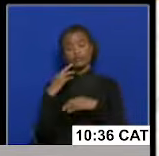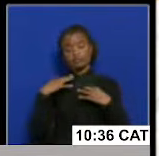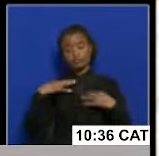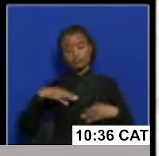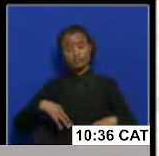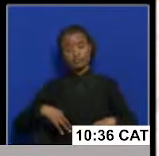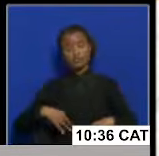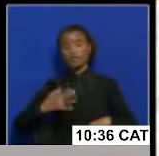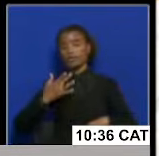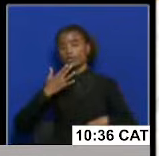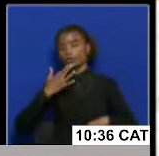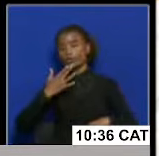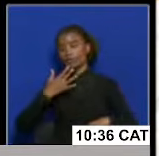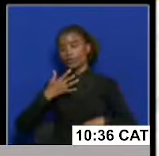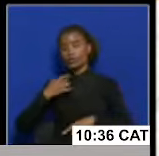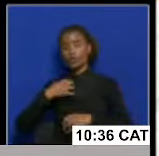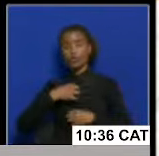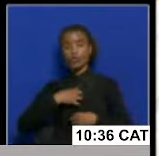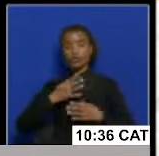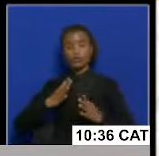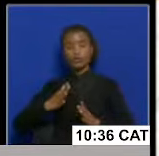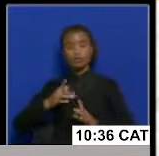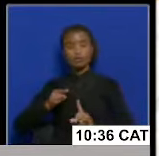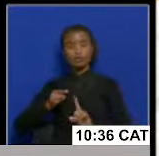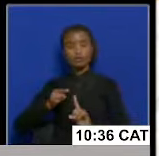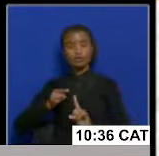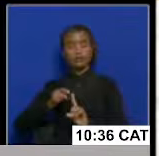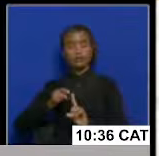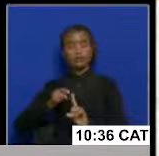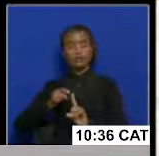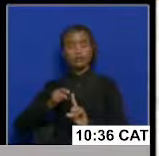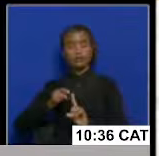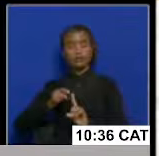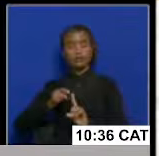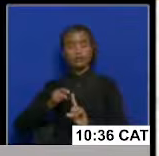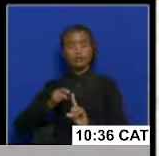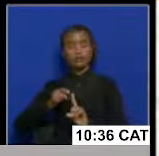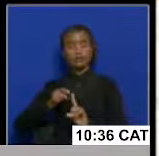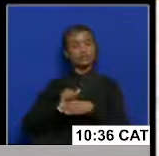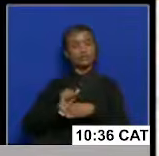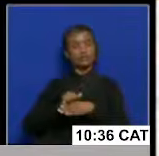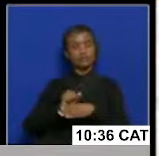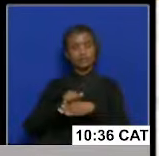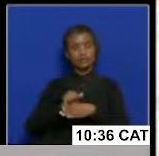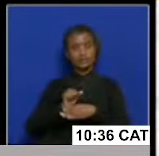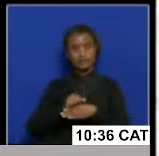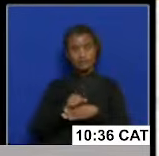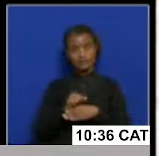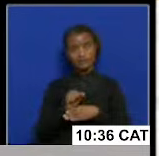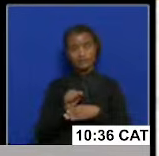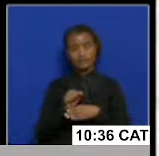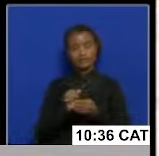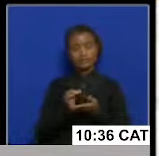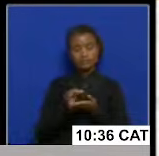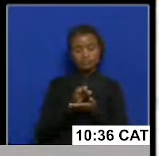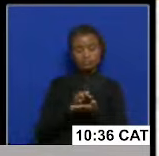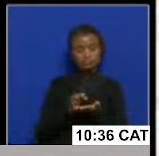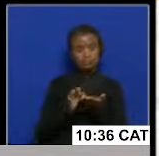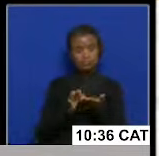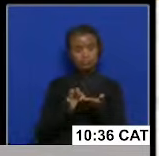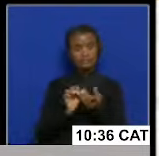the stones in order to assist you. And these images were taken by his flatmate from inside the